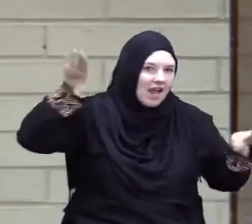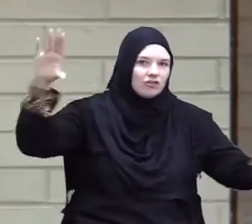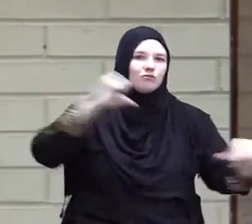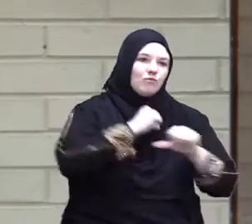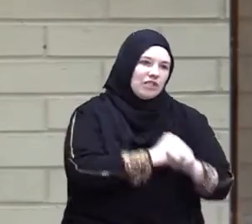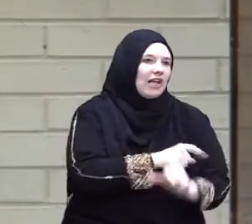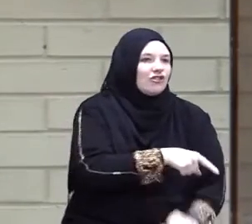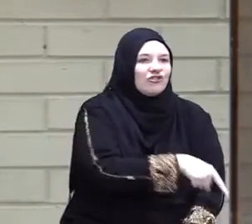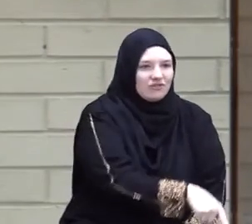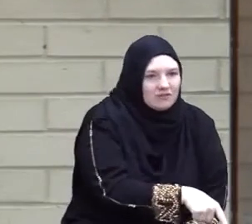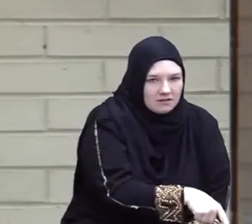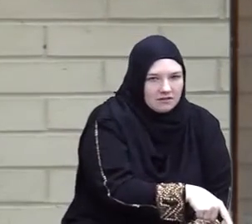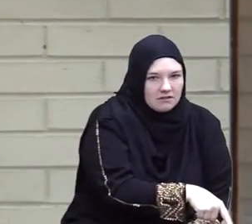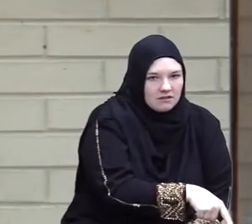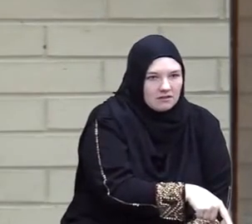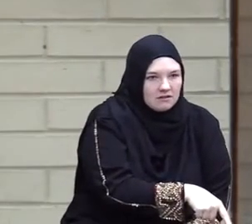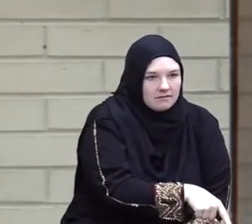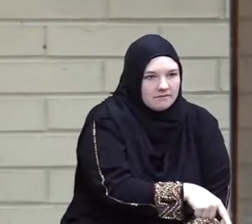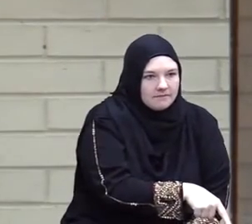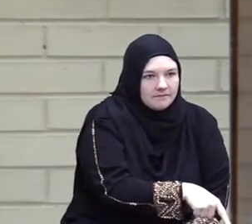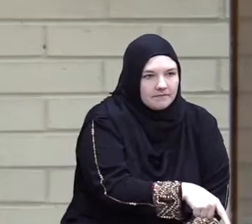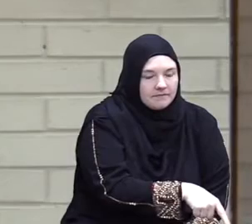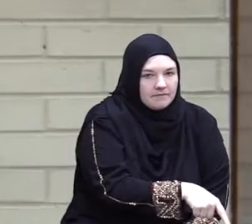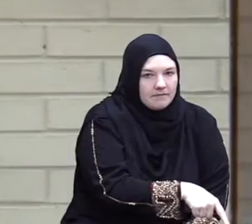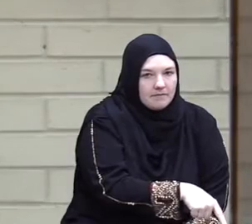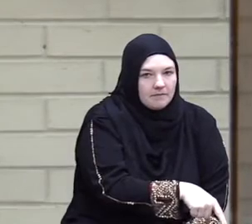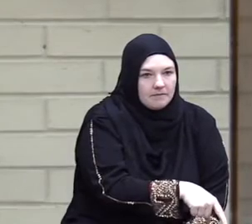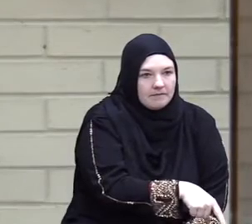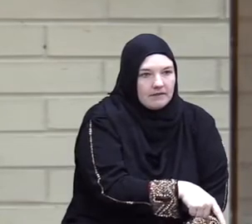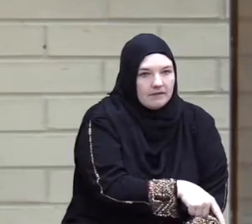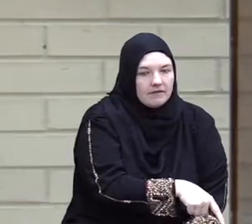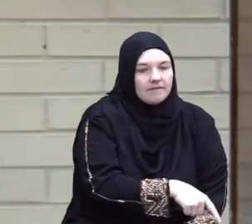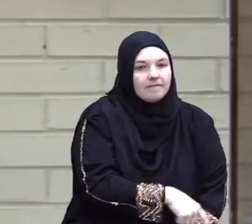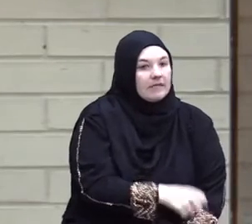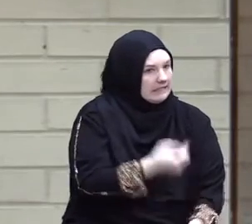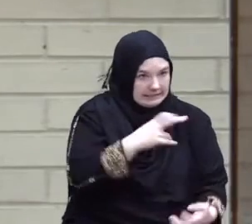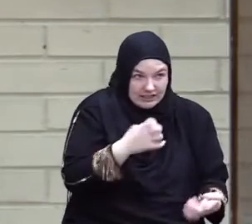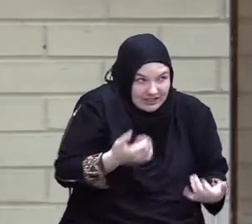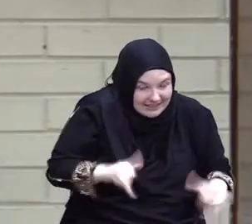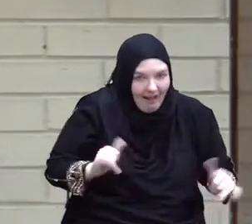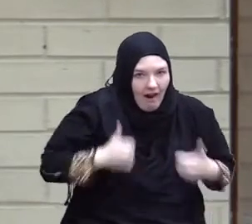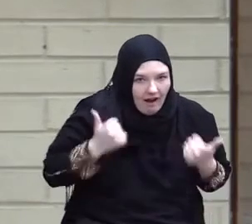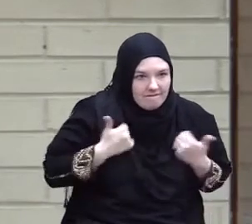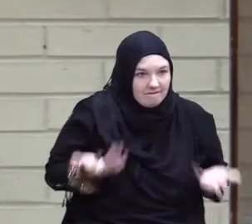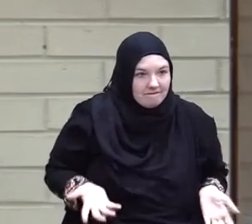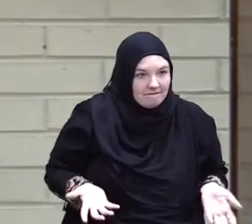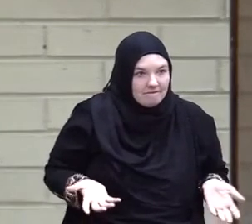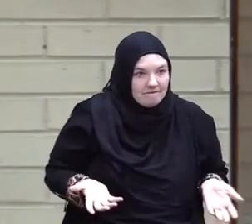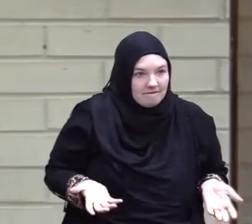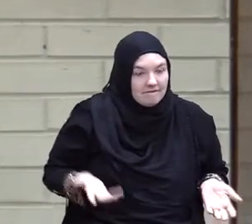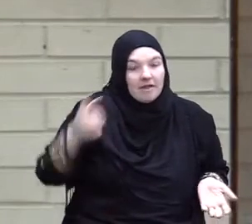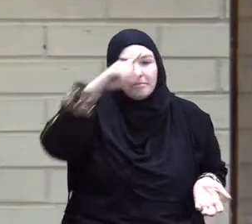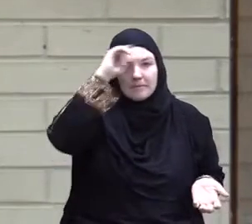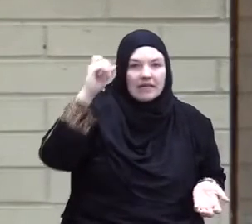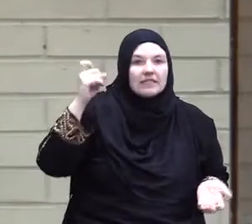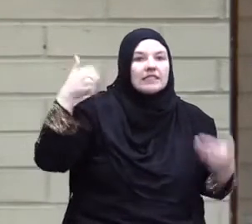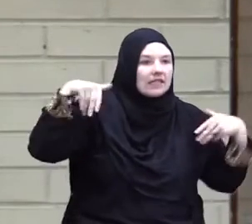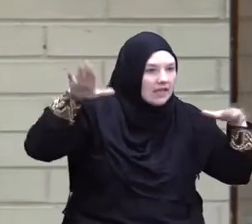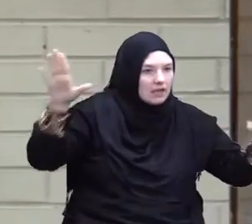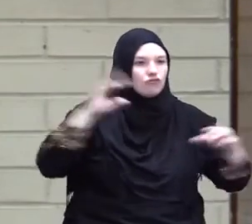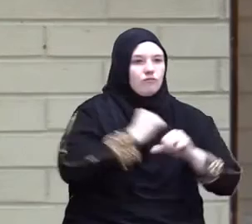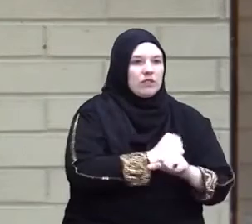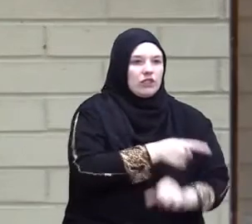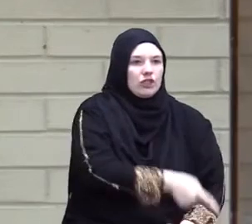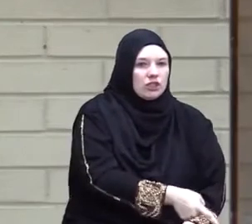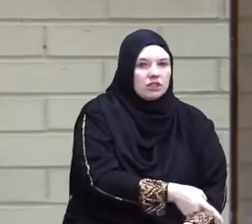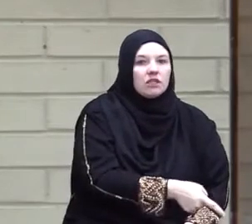and delivered her peacefully where she belongs. She's still alive because the angels carried her.